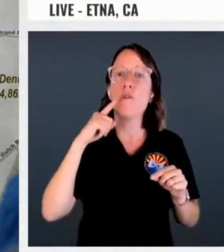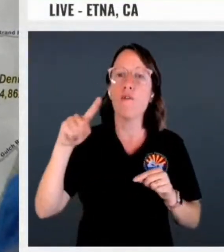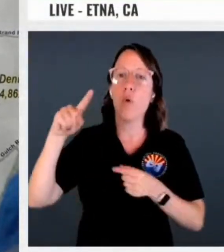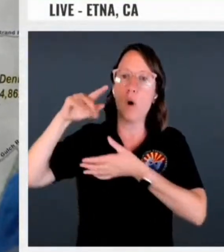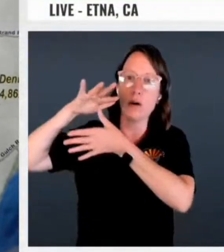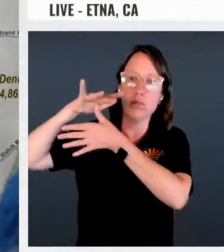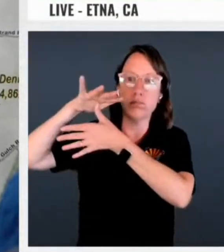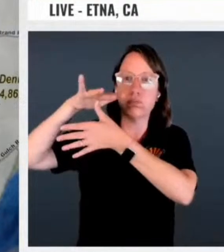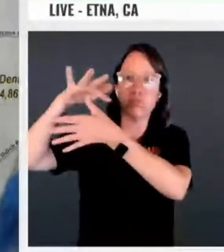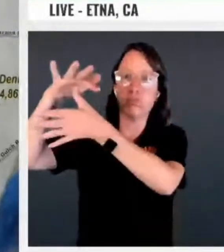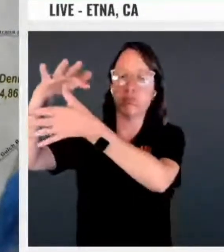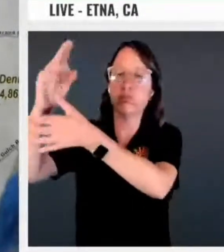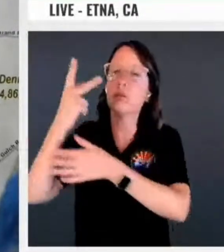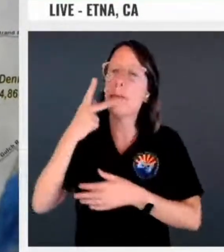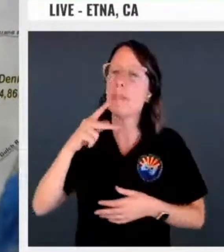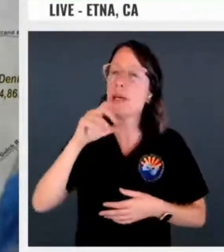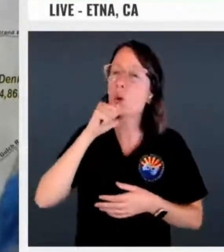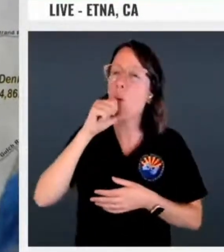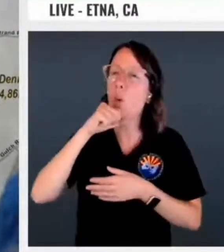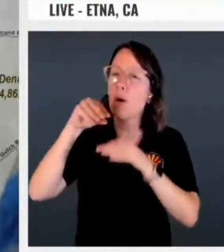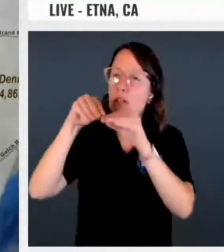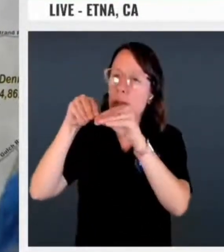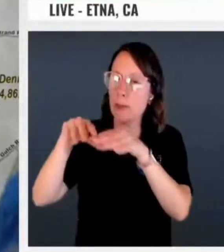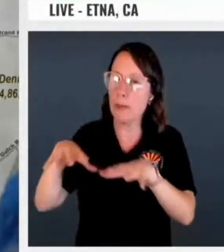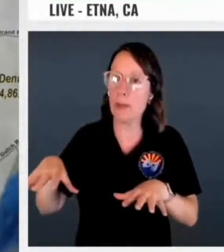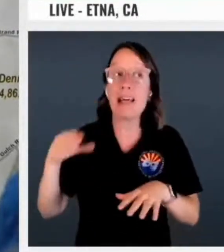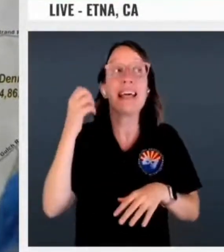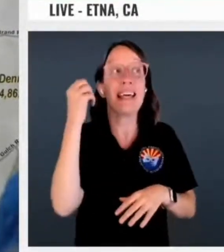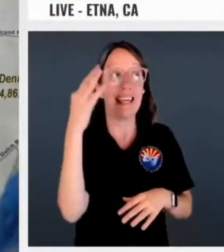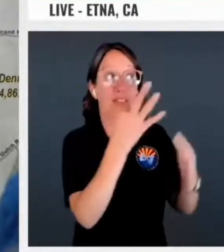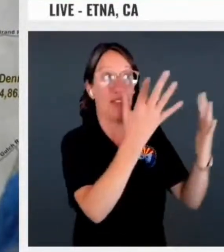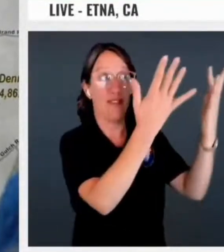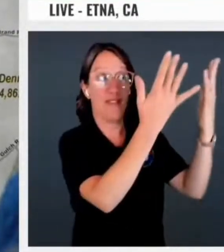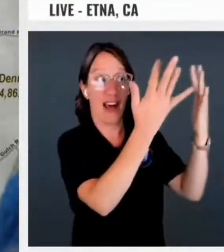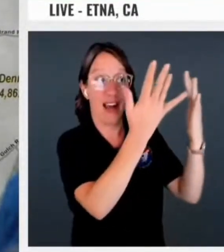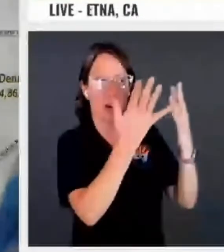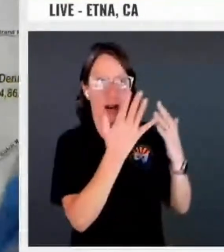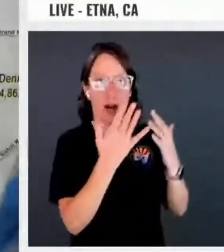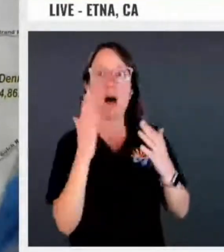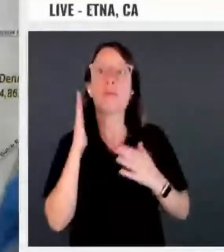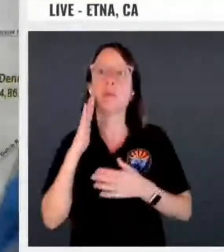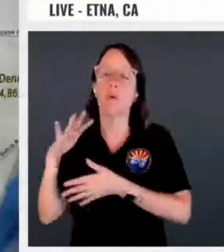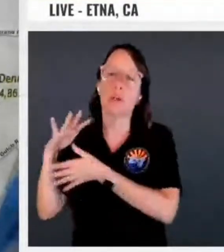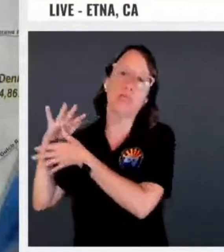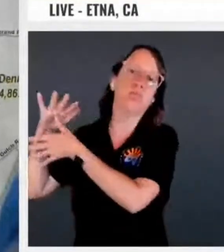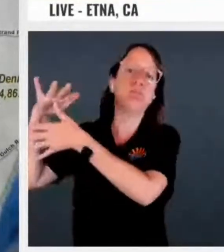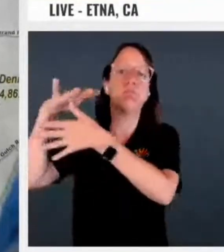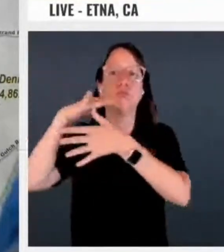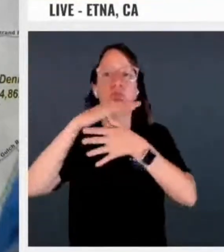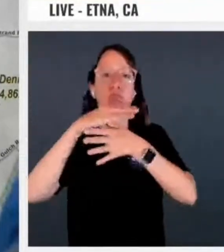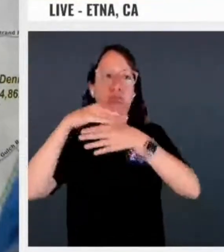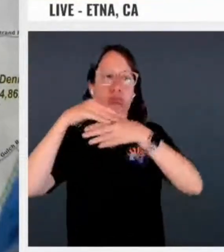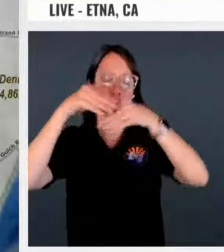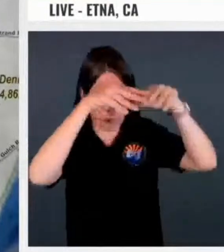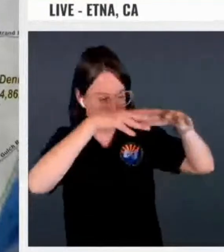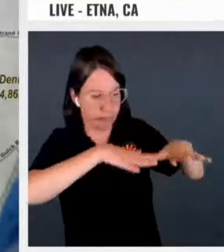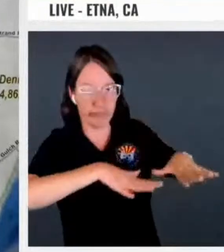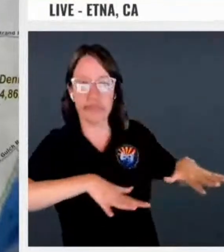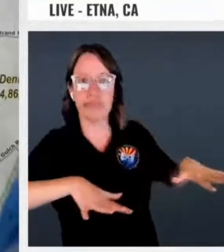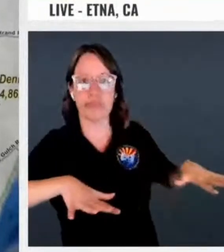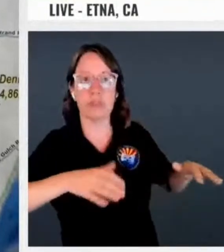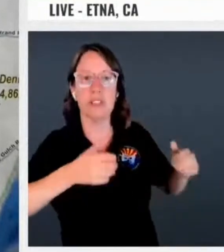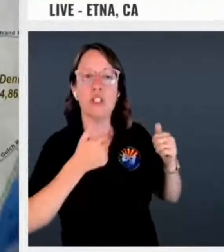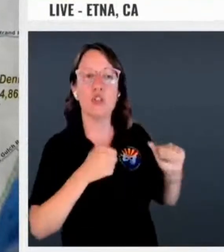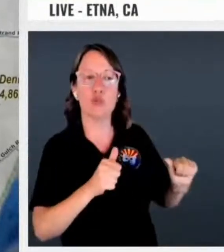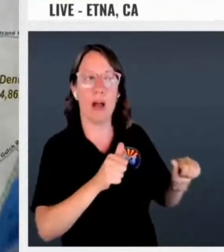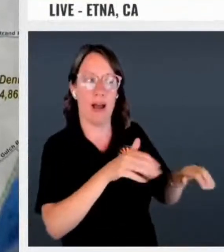contingency lines. So if the fire does challenge those lines, we have something to slow it down and give us an opportunity to extinguish